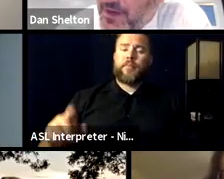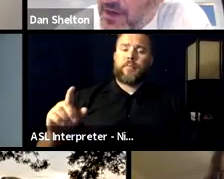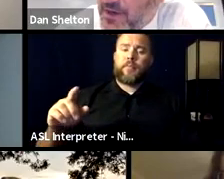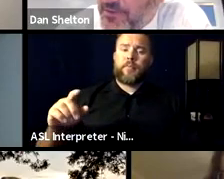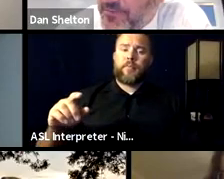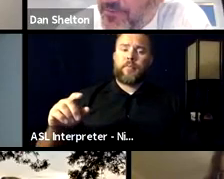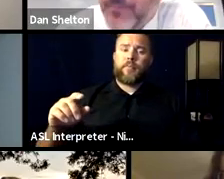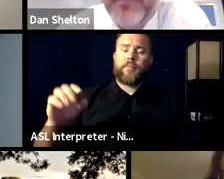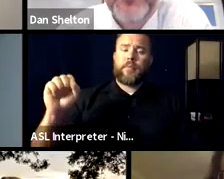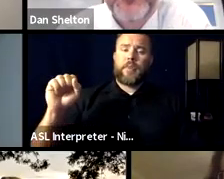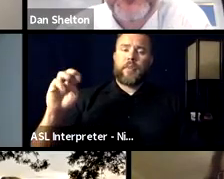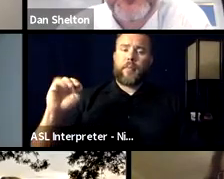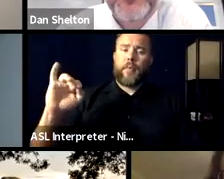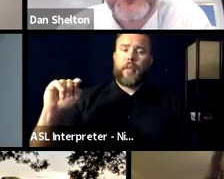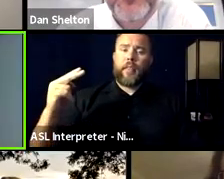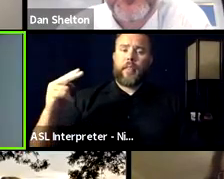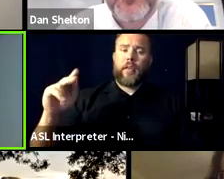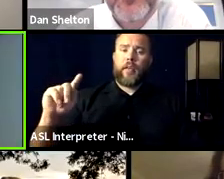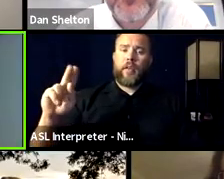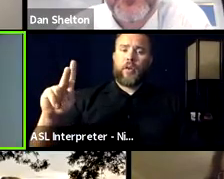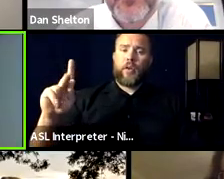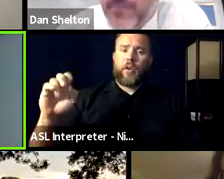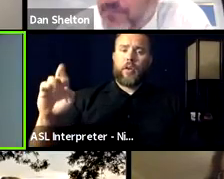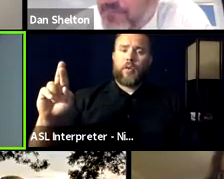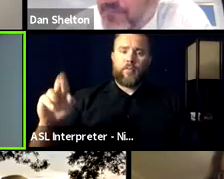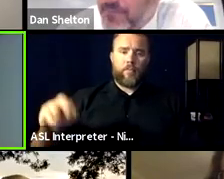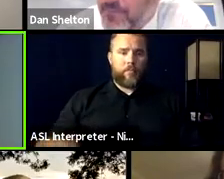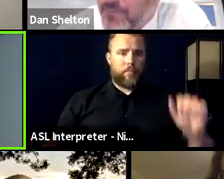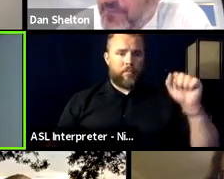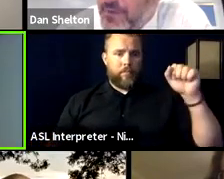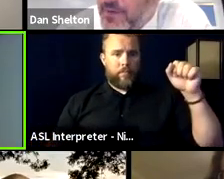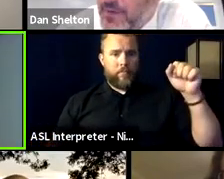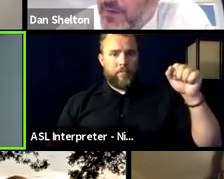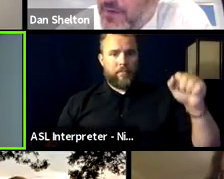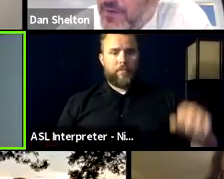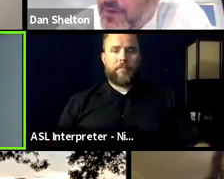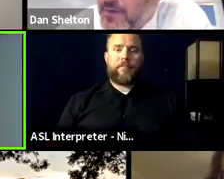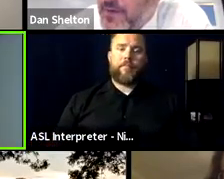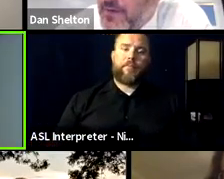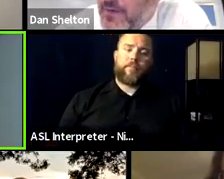Ms. Smith Tucker, Alethea Smith Tucker, yes.